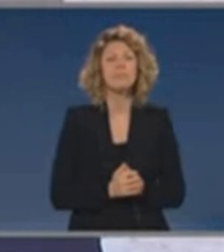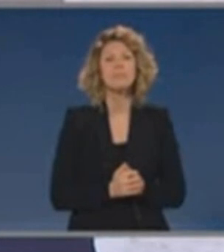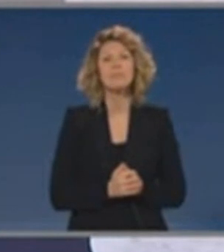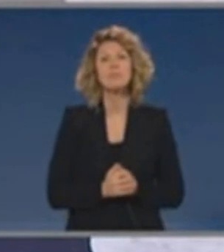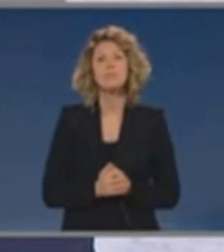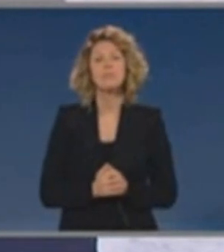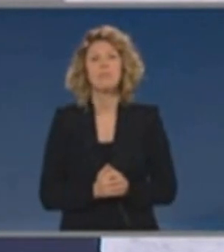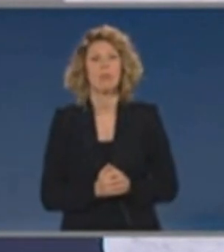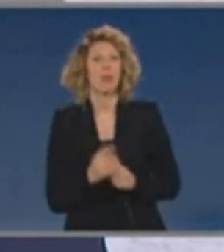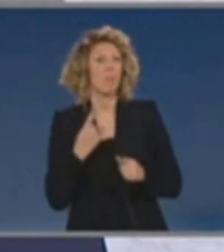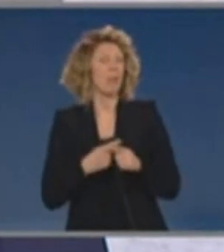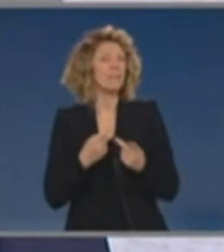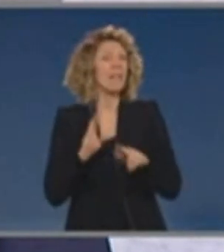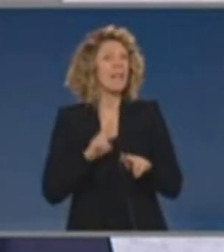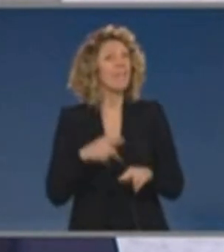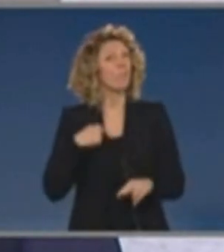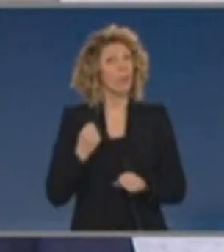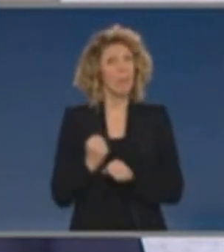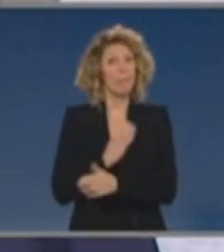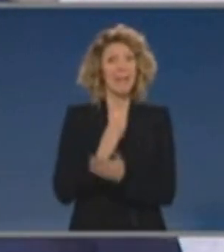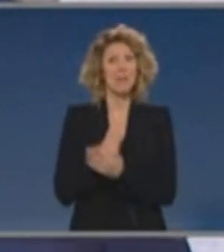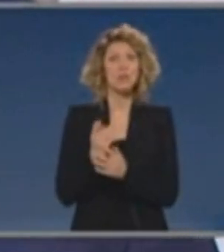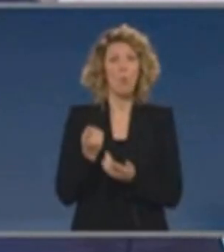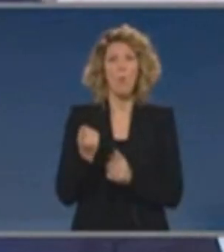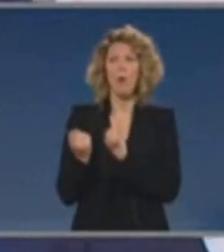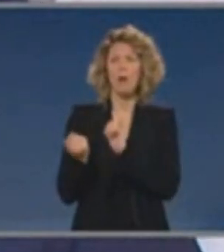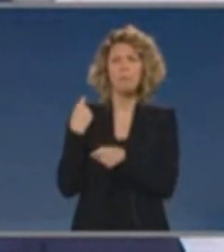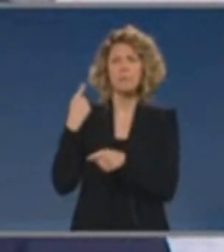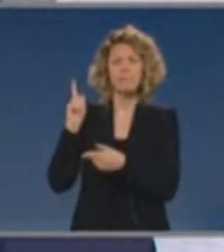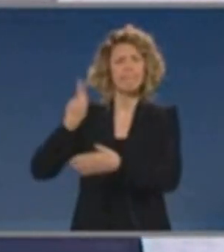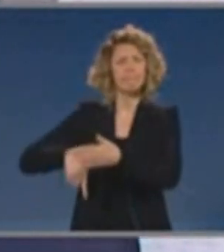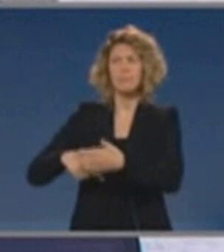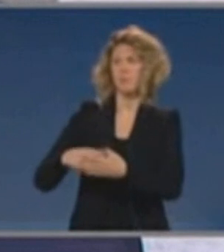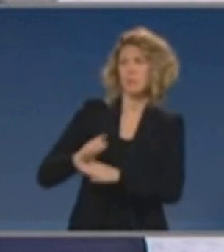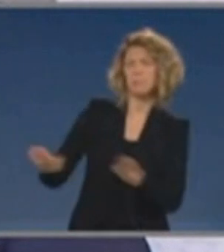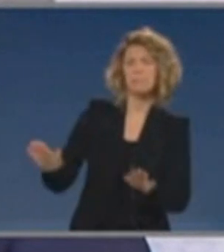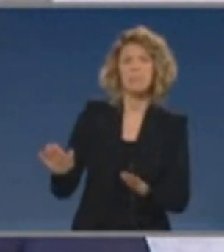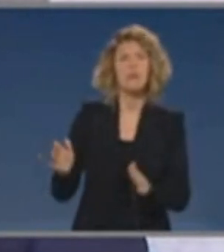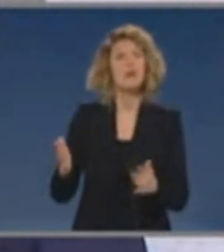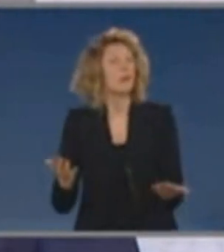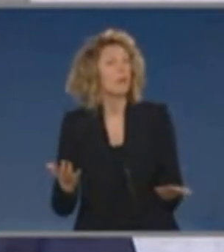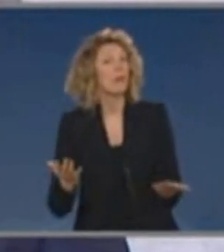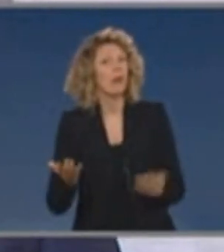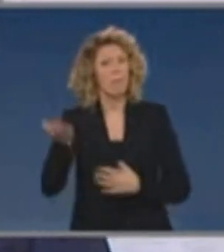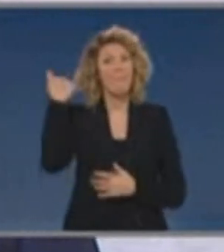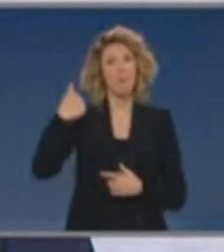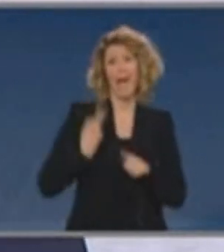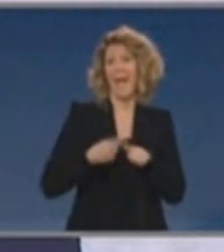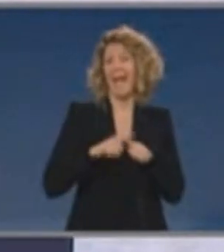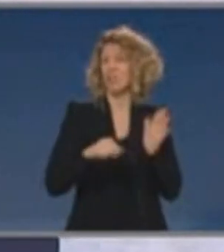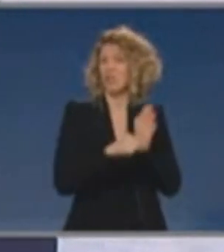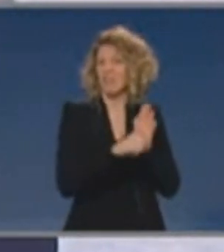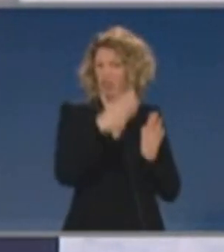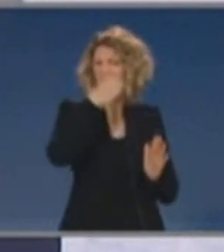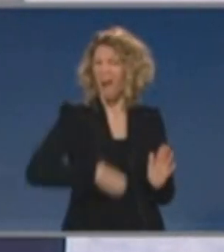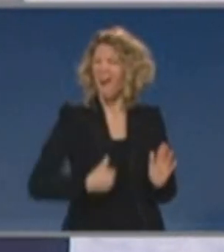second point I'd make is about the enforcement resources. This has been a much needed area for compliance. I mean, I was aware of this when I was also Treasurer. If